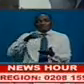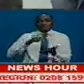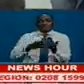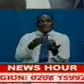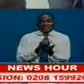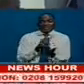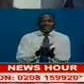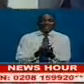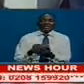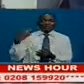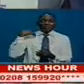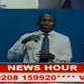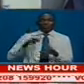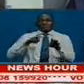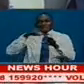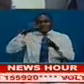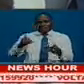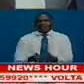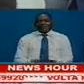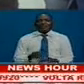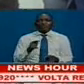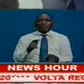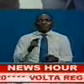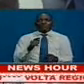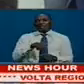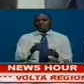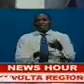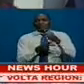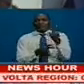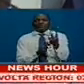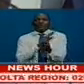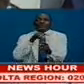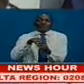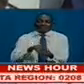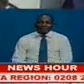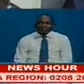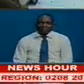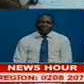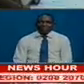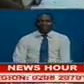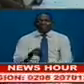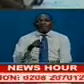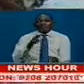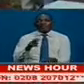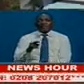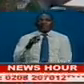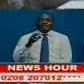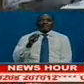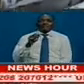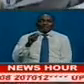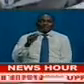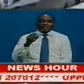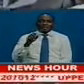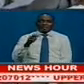bank, Dr. Ernest Yedu Addison, with his two deputies, Dr. Maxwell Opoku Afari and Dr. Johnson Esiama,